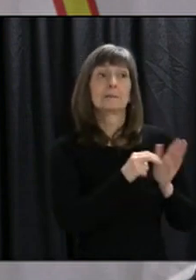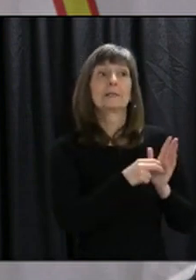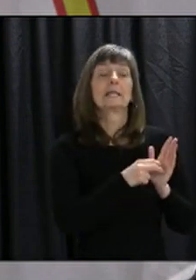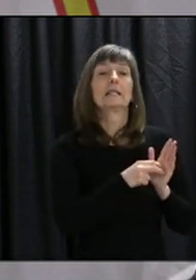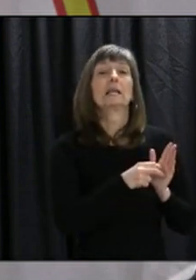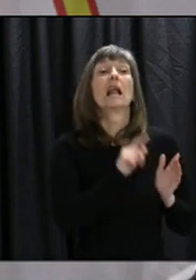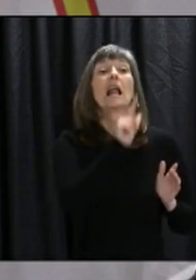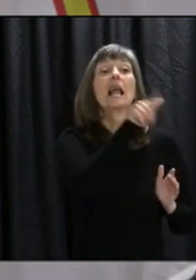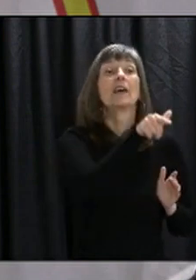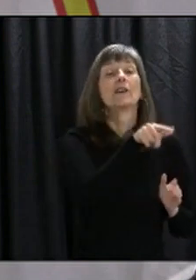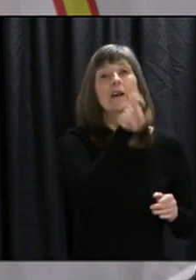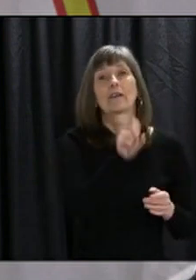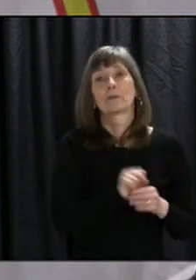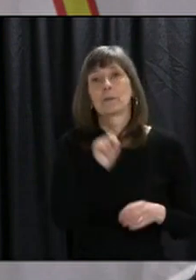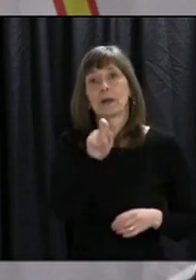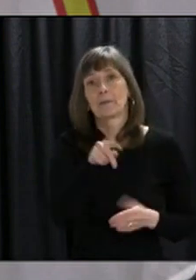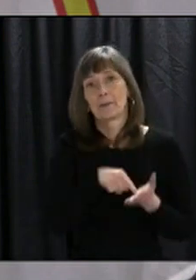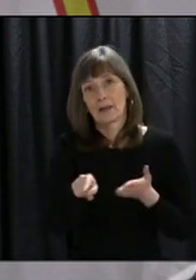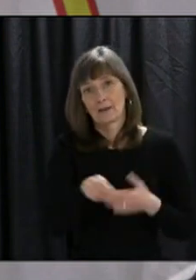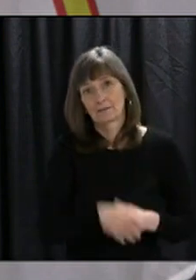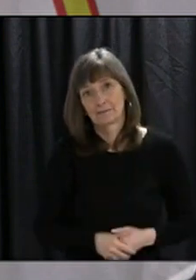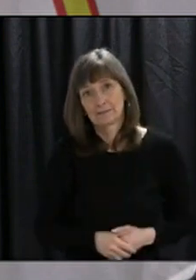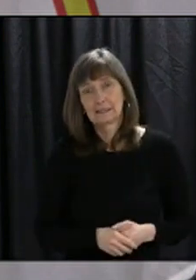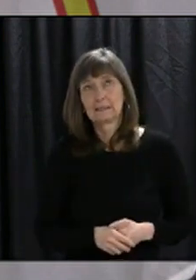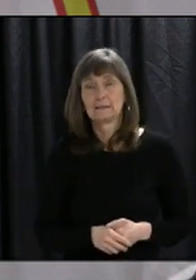they were receiving EI benefits.